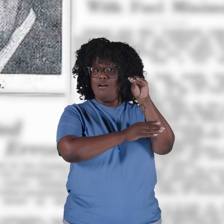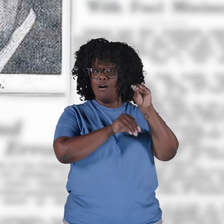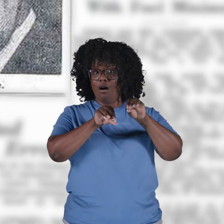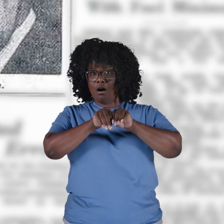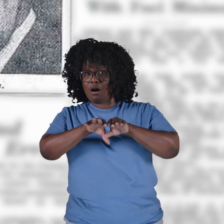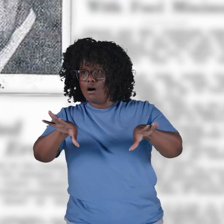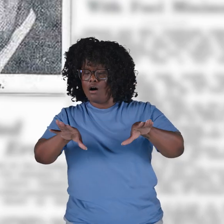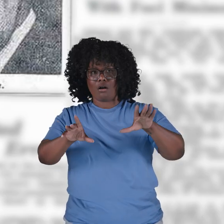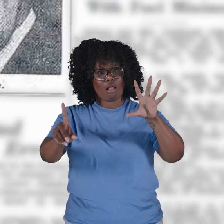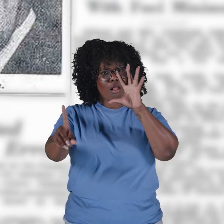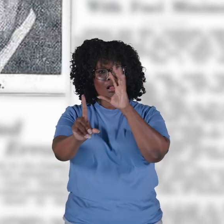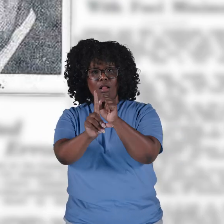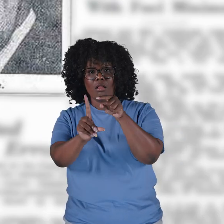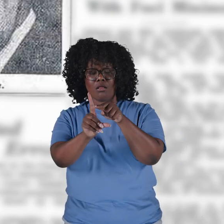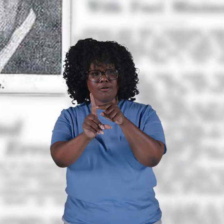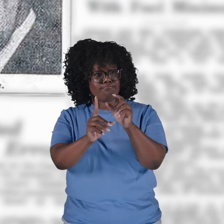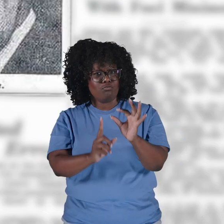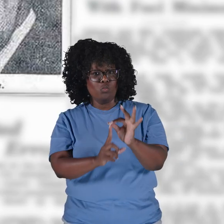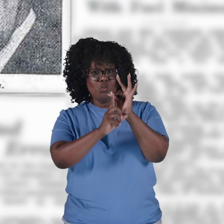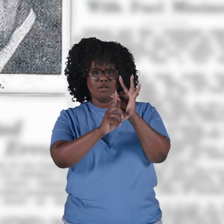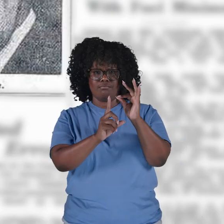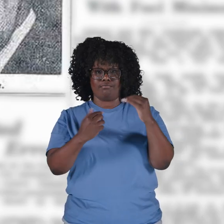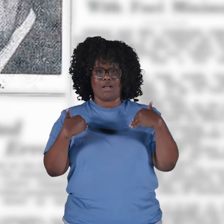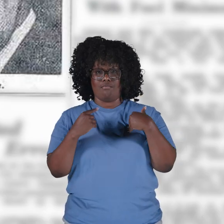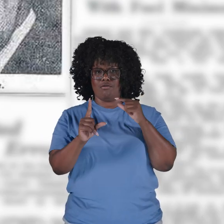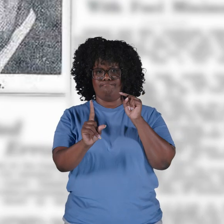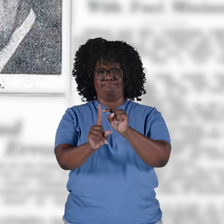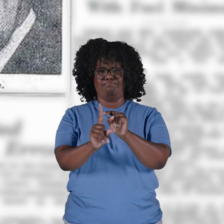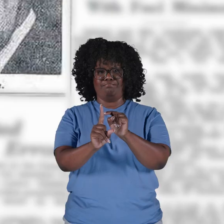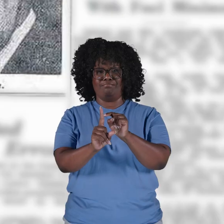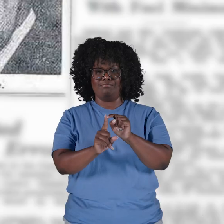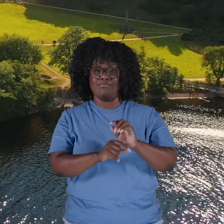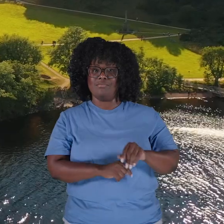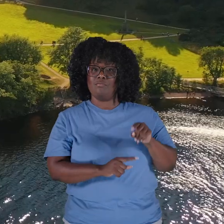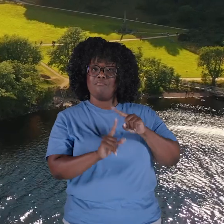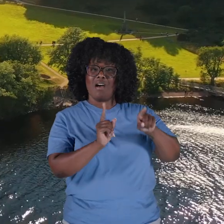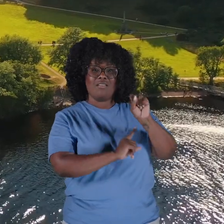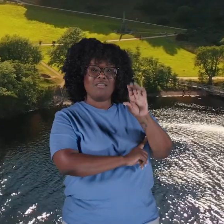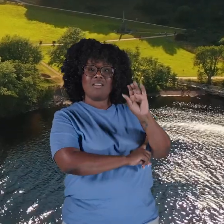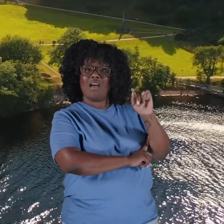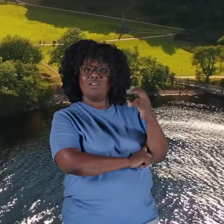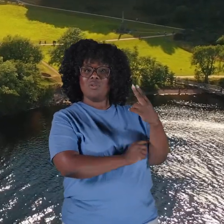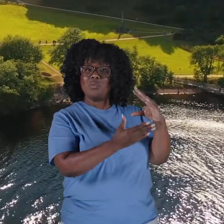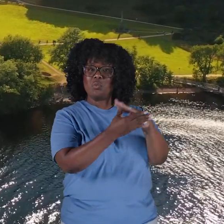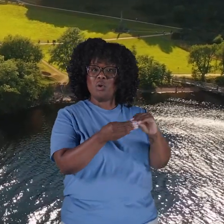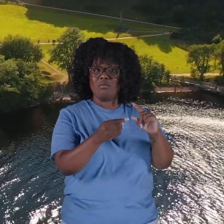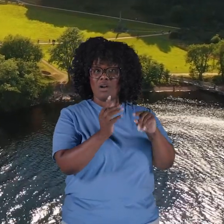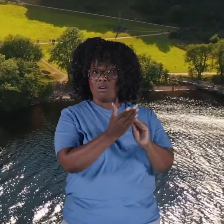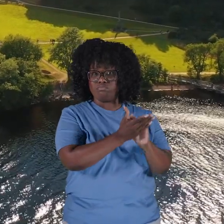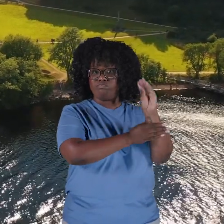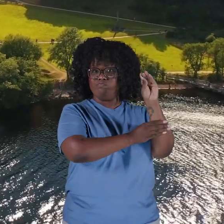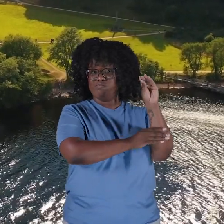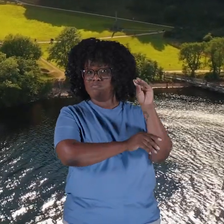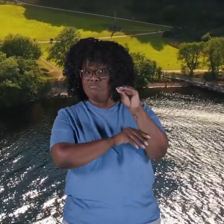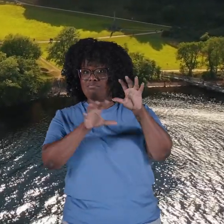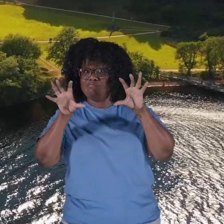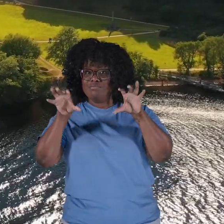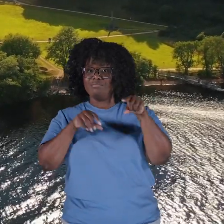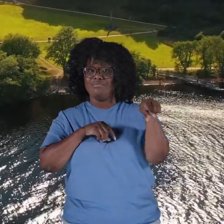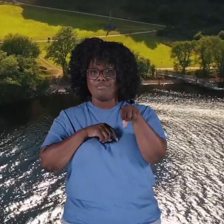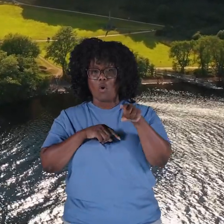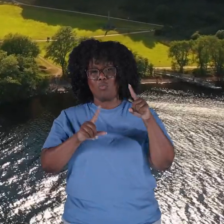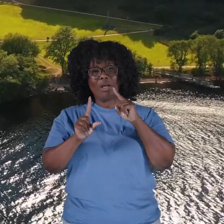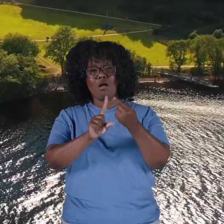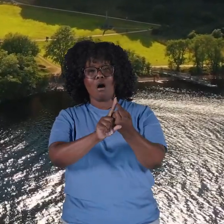Monster created a worldwide interest in the mysterious creature. But Scottish stories about Nessie